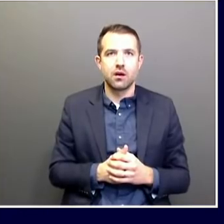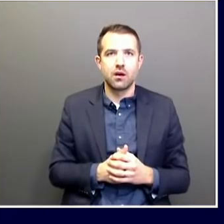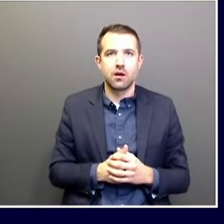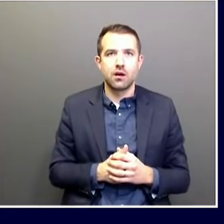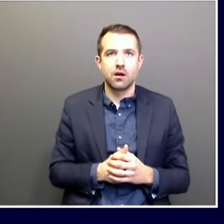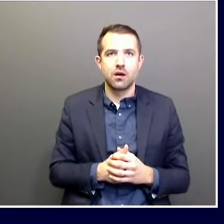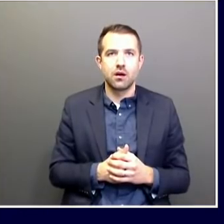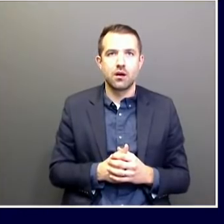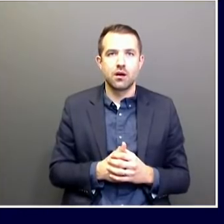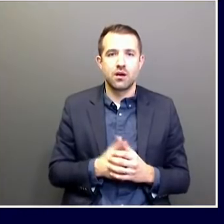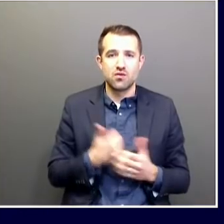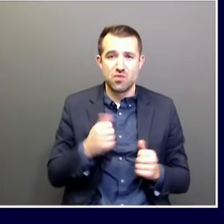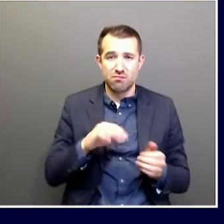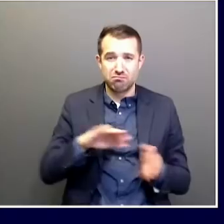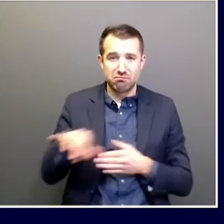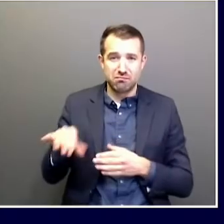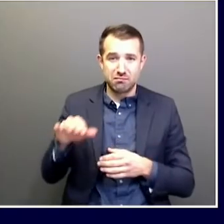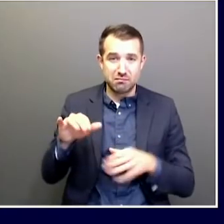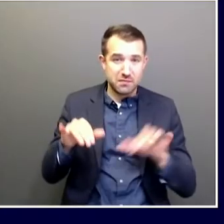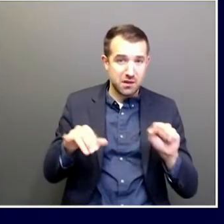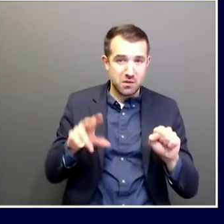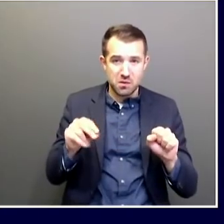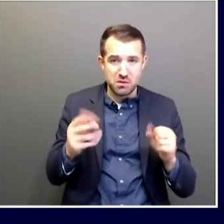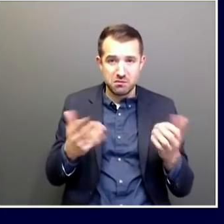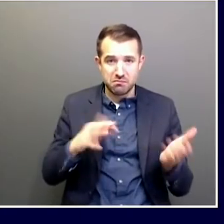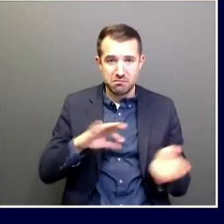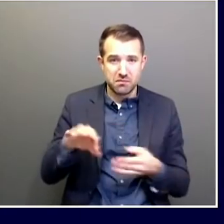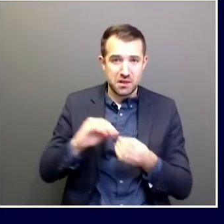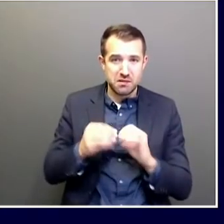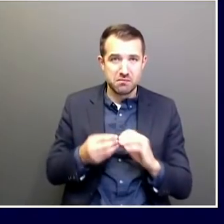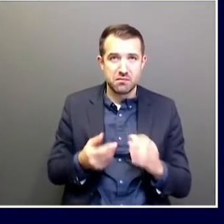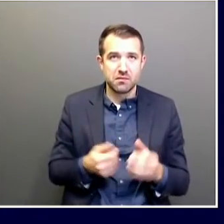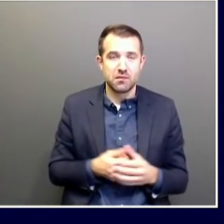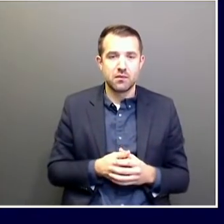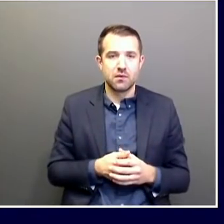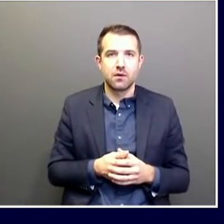outbreaks at long-term care facilities, are those numbers posted anywhere publicly?